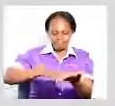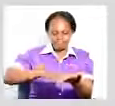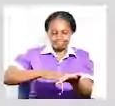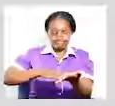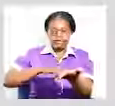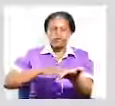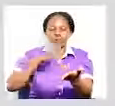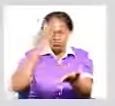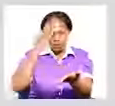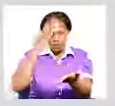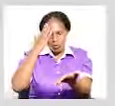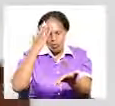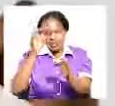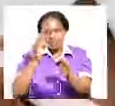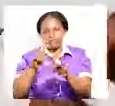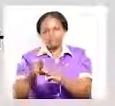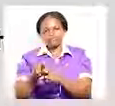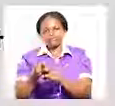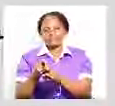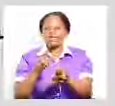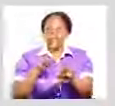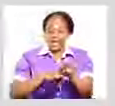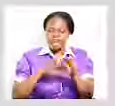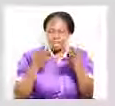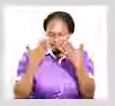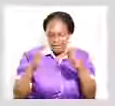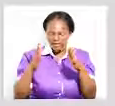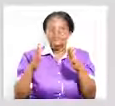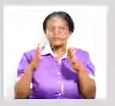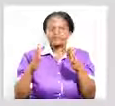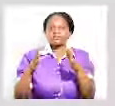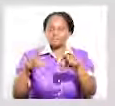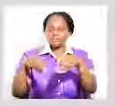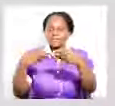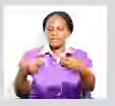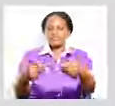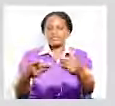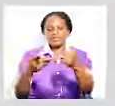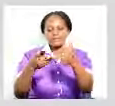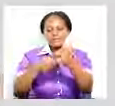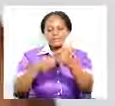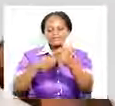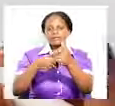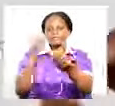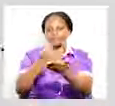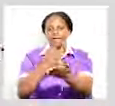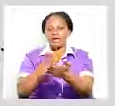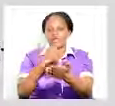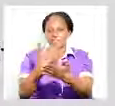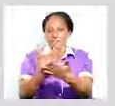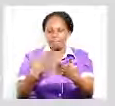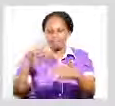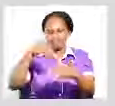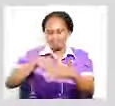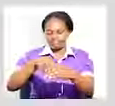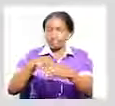finger on the KIMS kit for biometric identification. Once verified, you will be issued with 6 stamped ballot